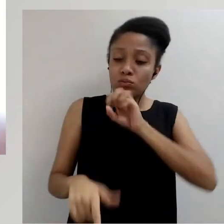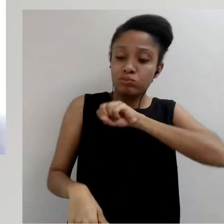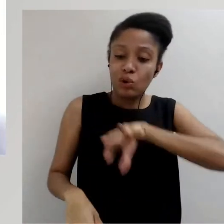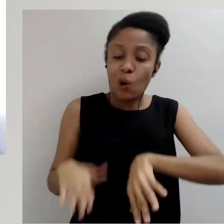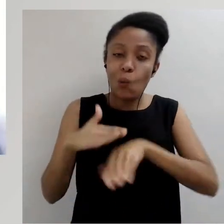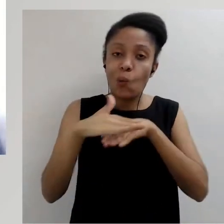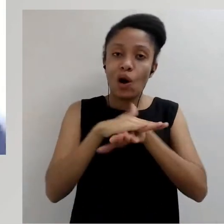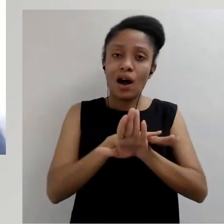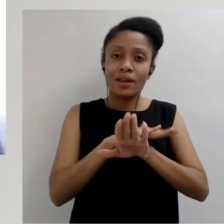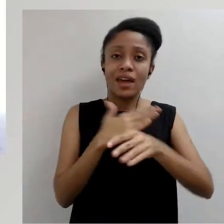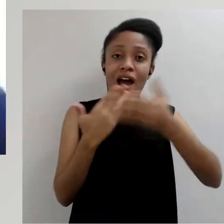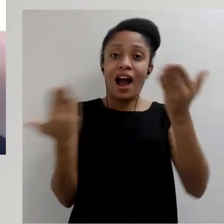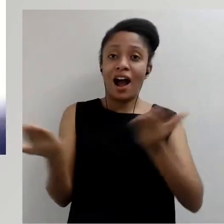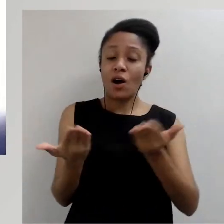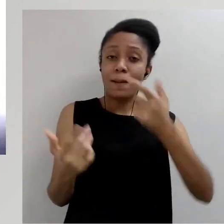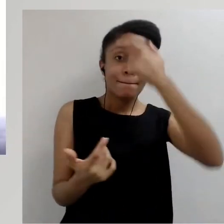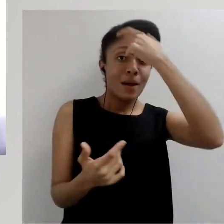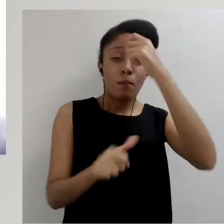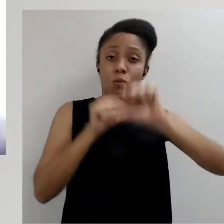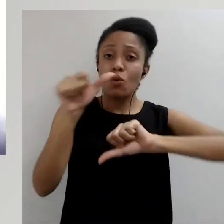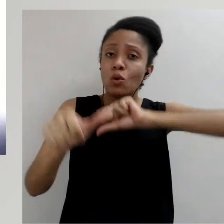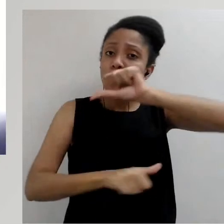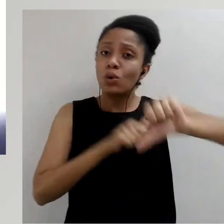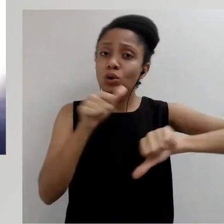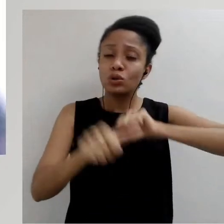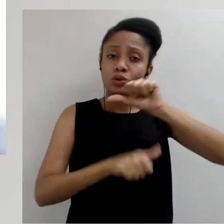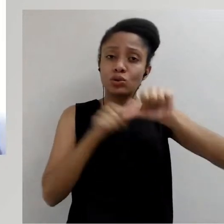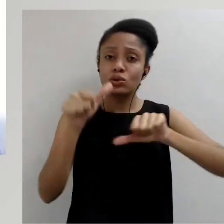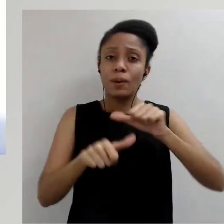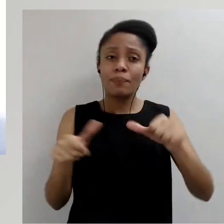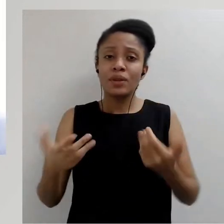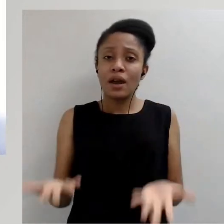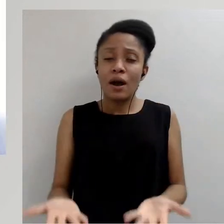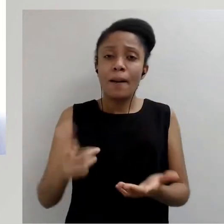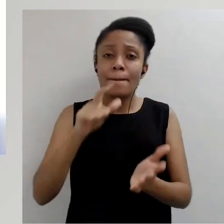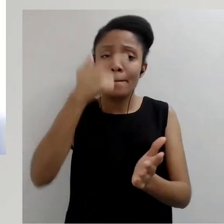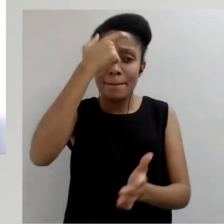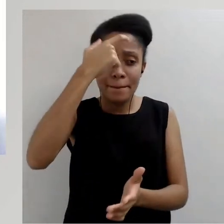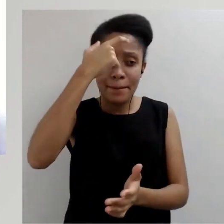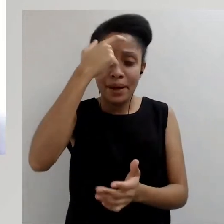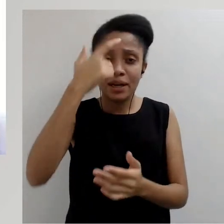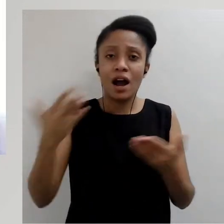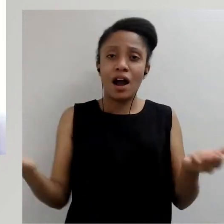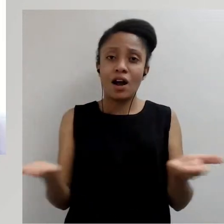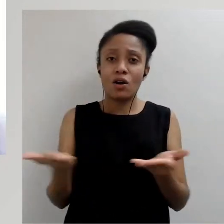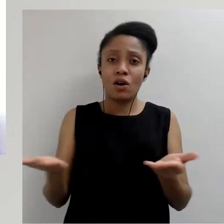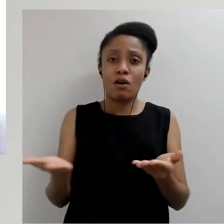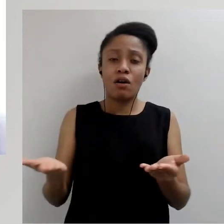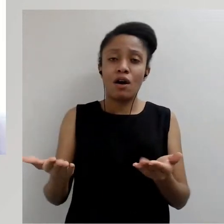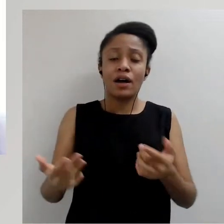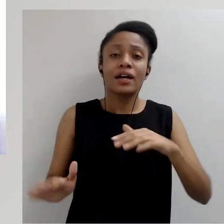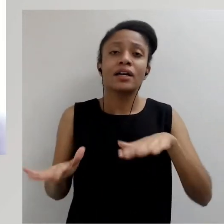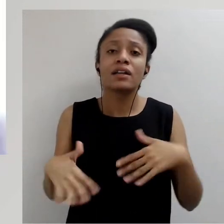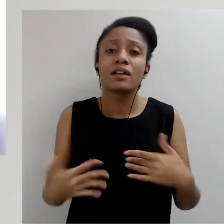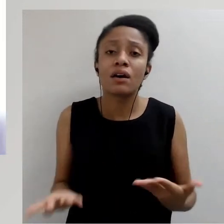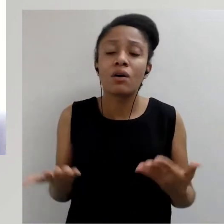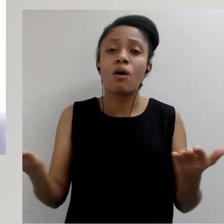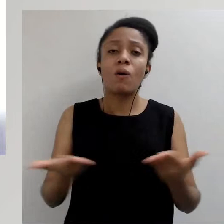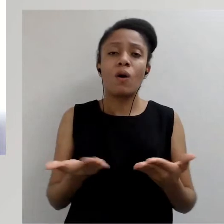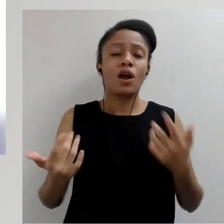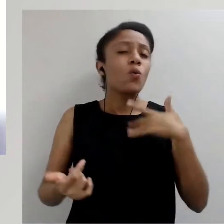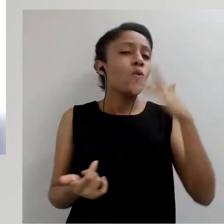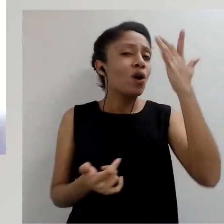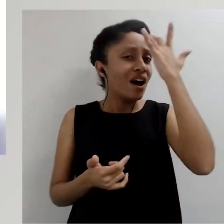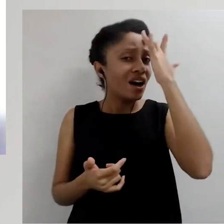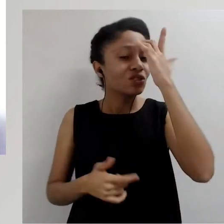throwing a litter from the car window. And some time ago we used to have this behavior.